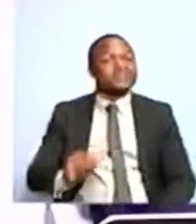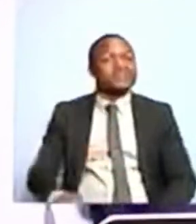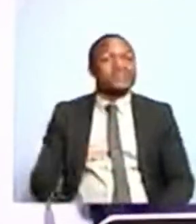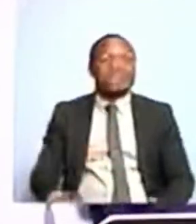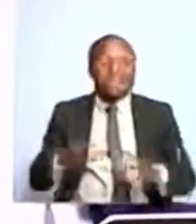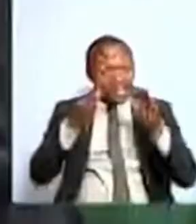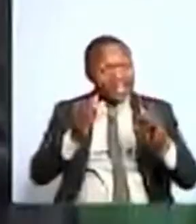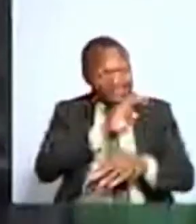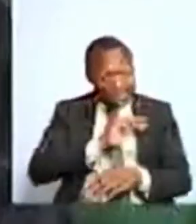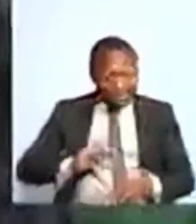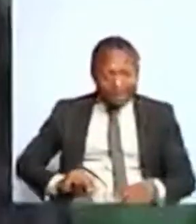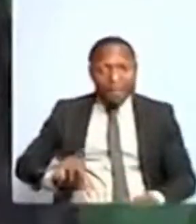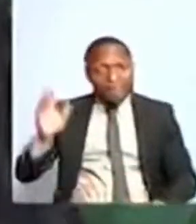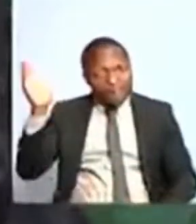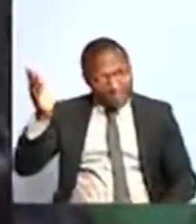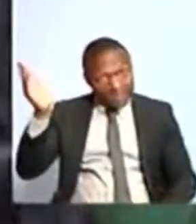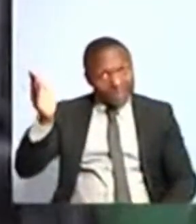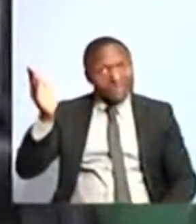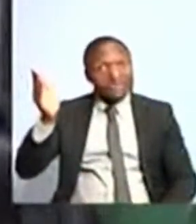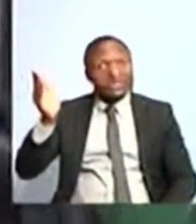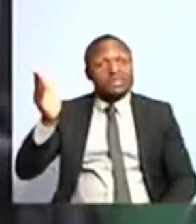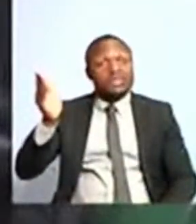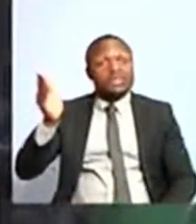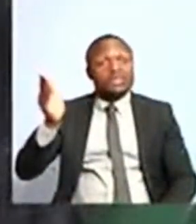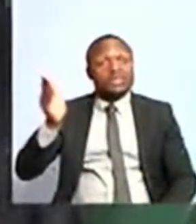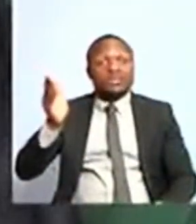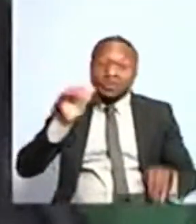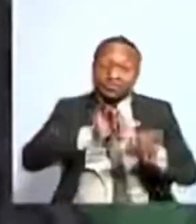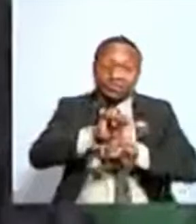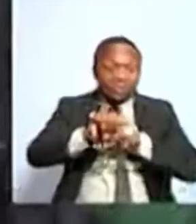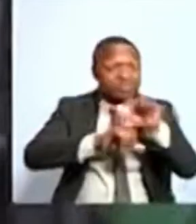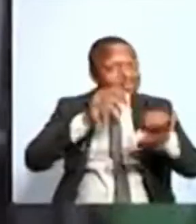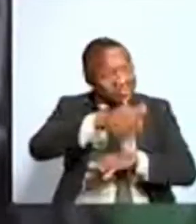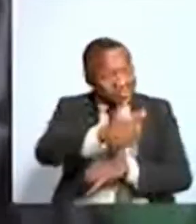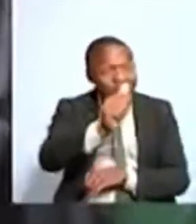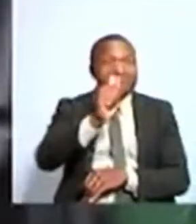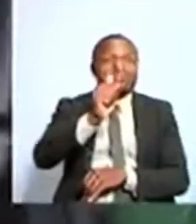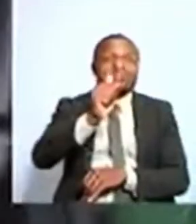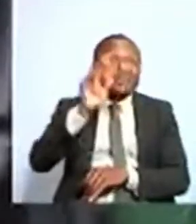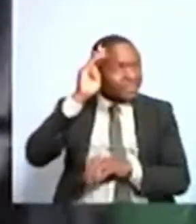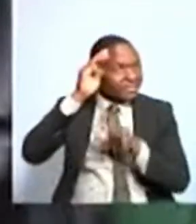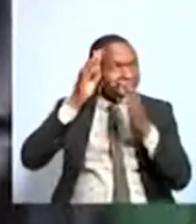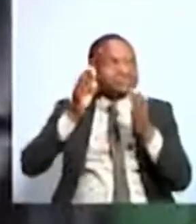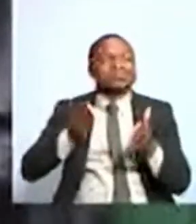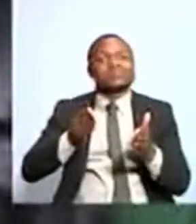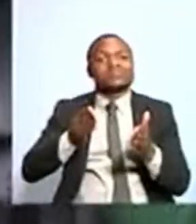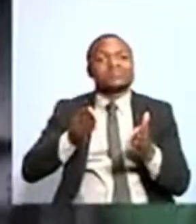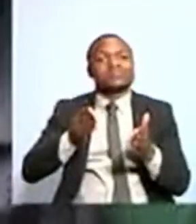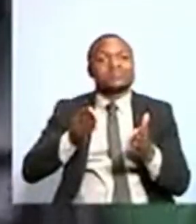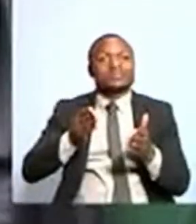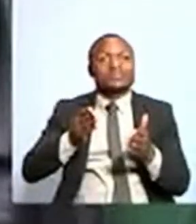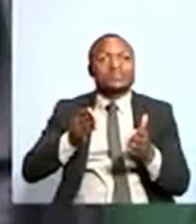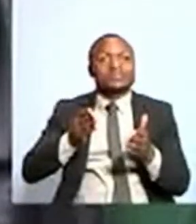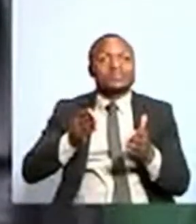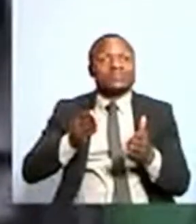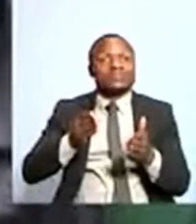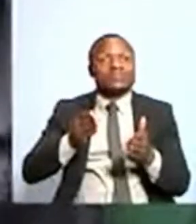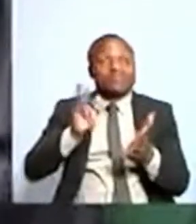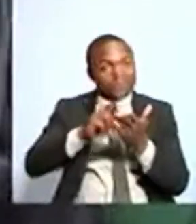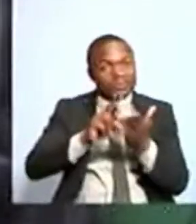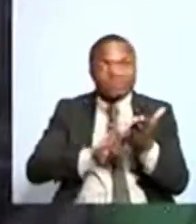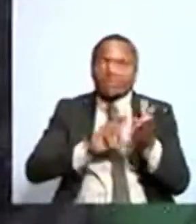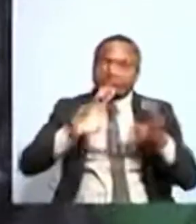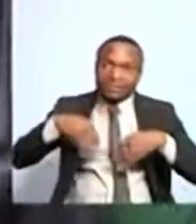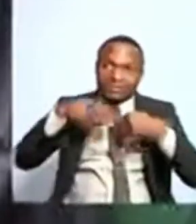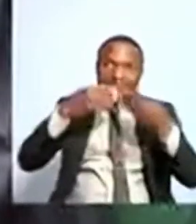If a member on the floor keeps on misdirecting himself, the minister, the standing orders gives